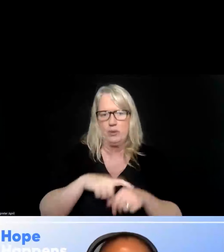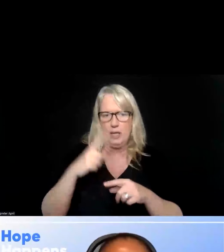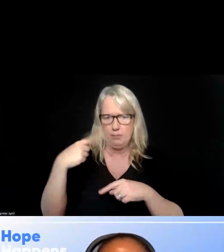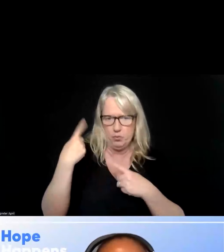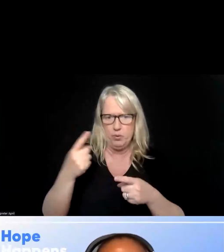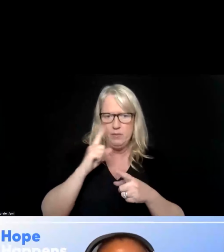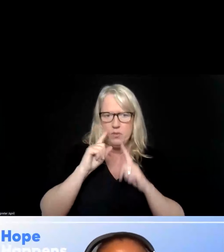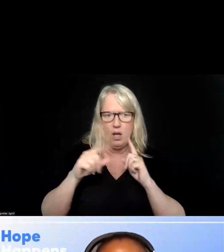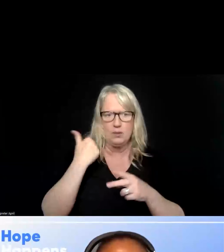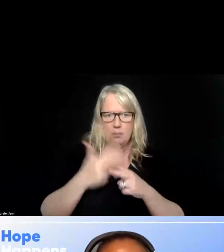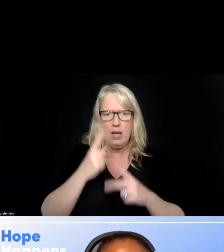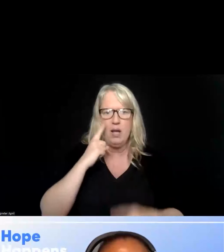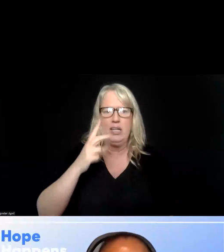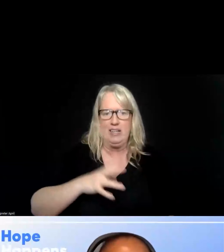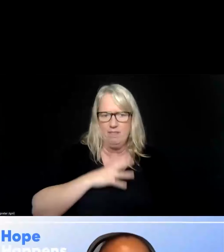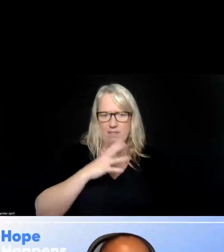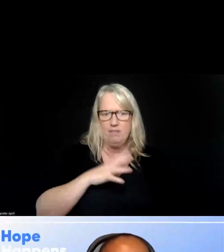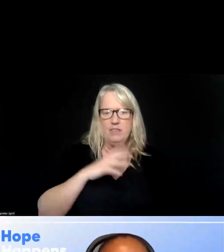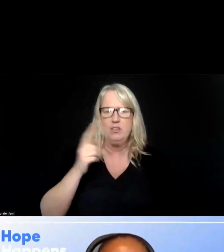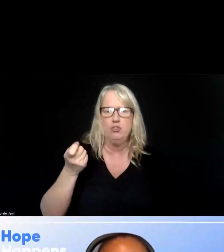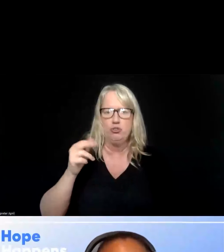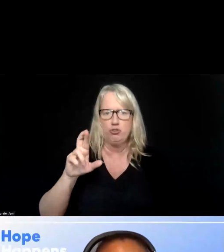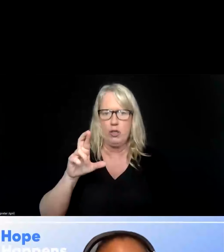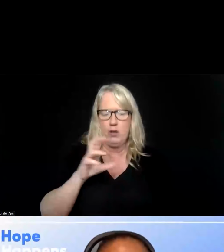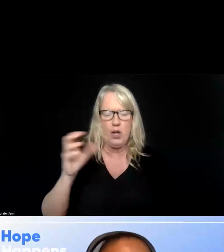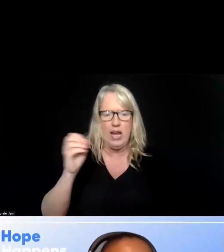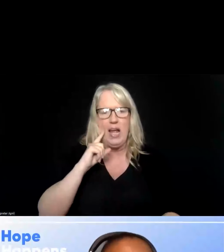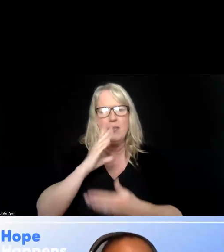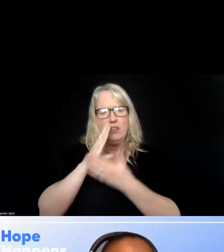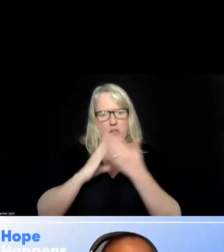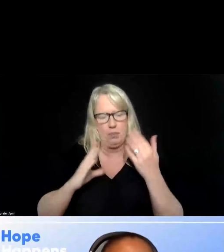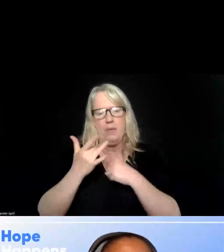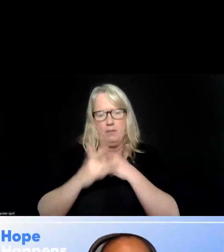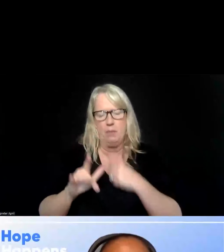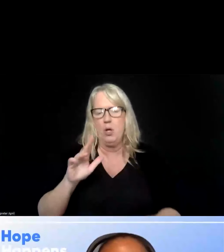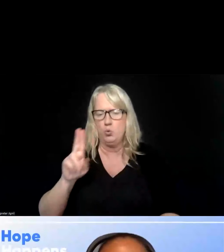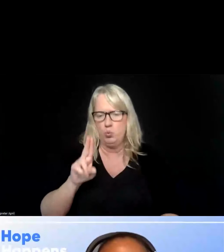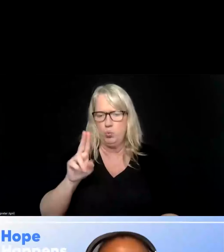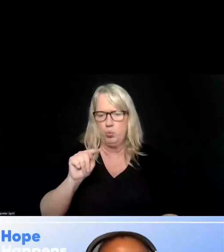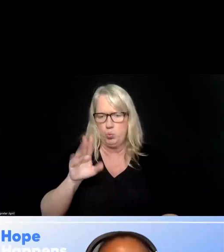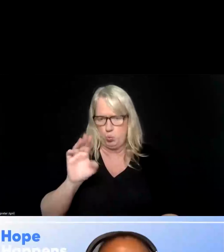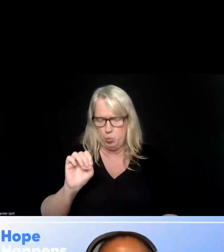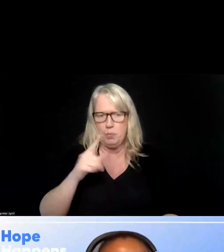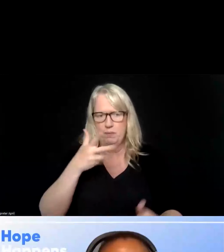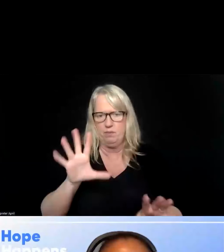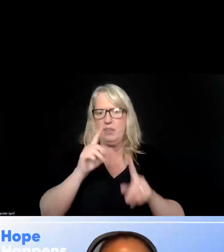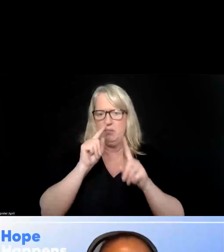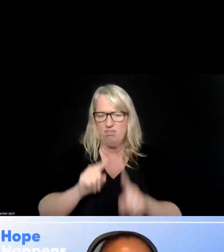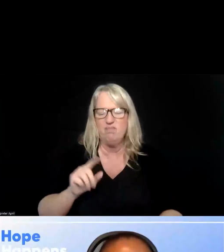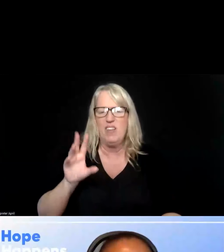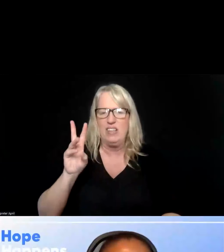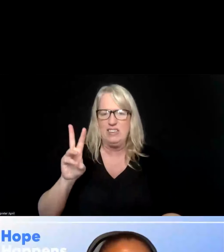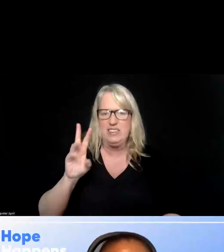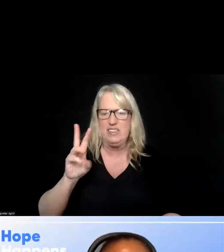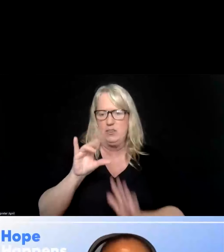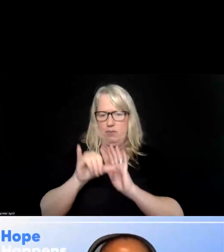well. Official trailer and segments available on YouTube. So we have outlined here the 6 videos that are